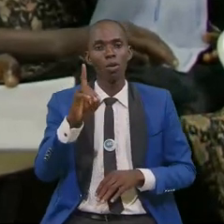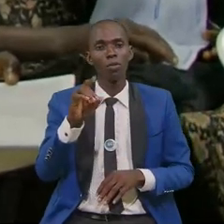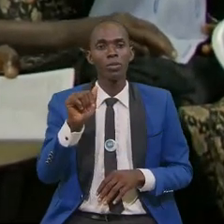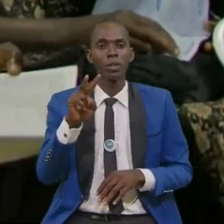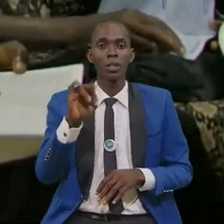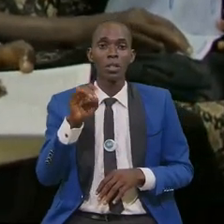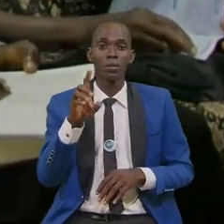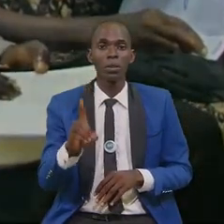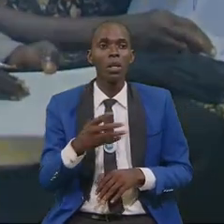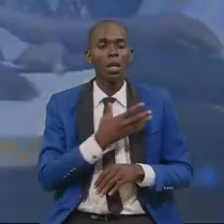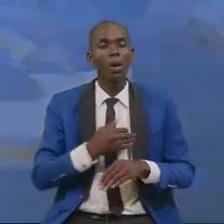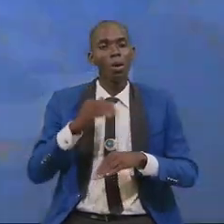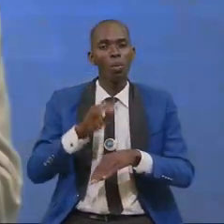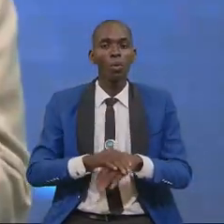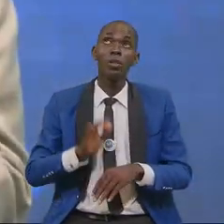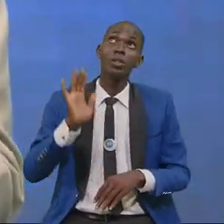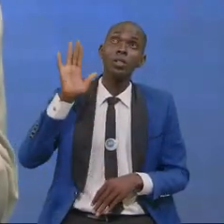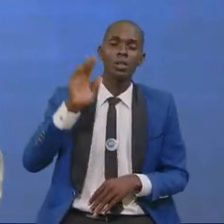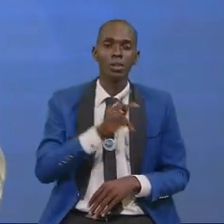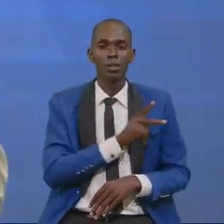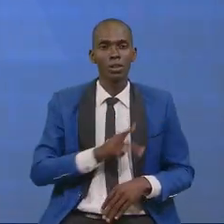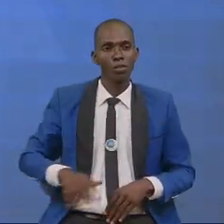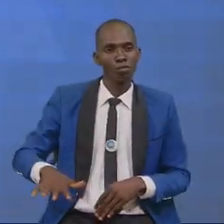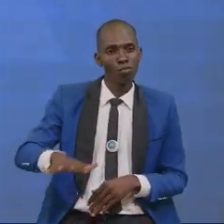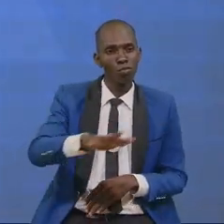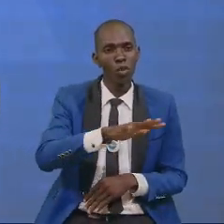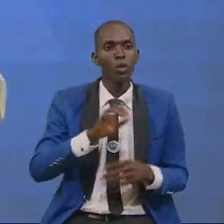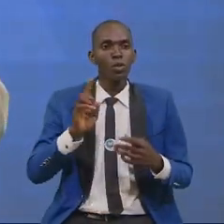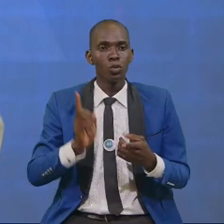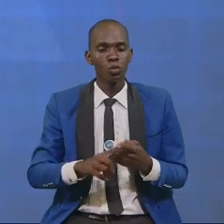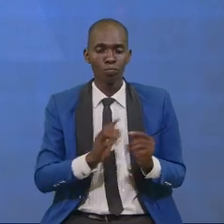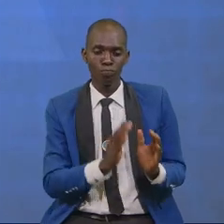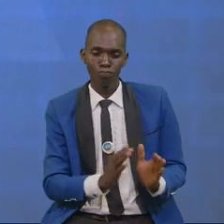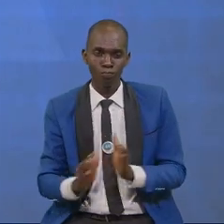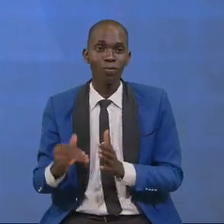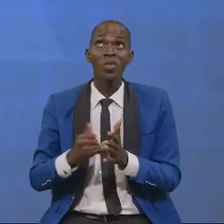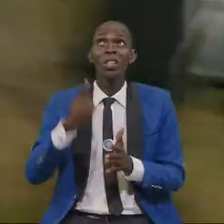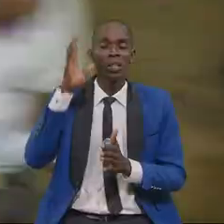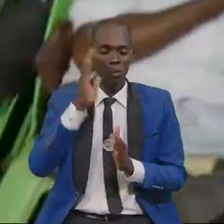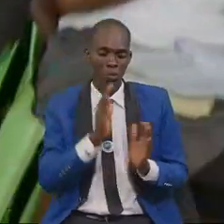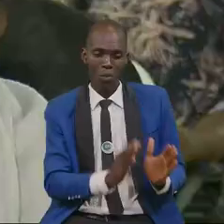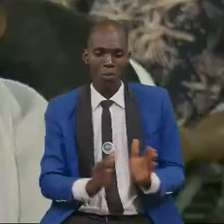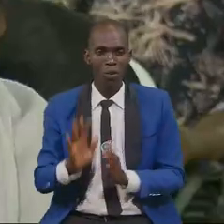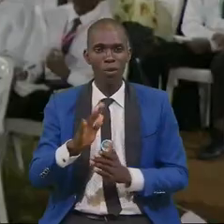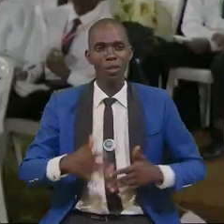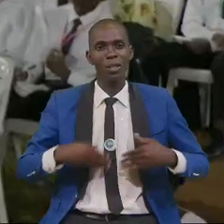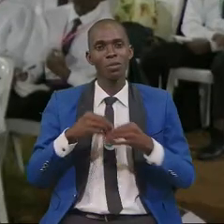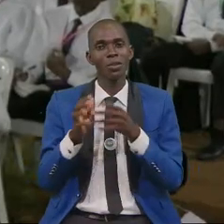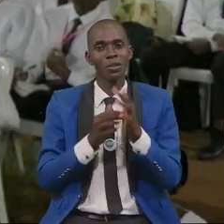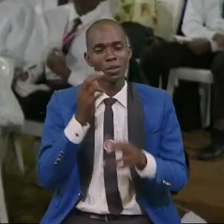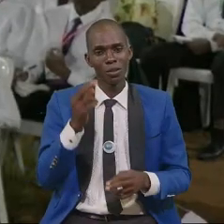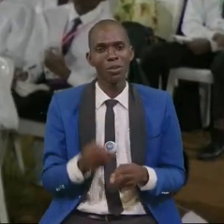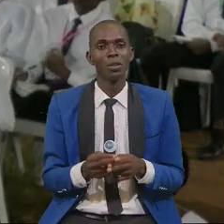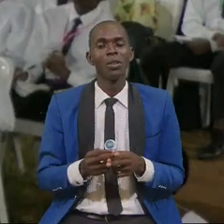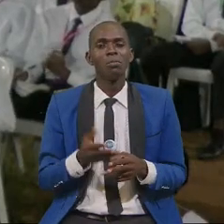David and upon his kingdom to order it. It will order your life. There are lives in shambles.